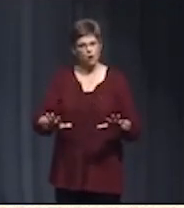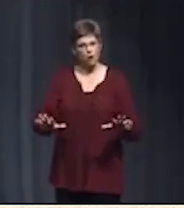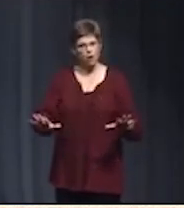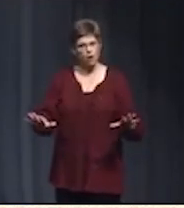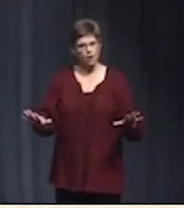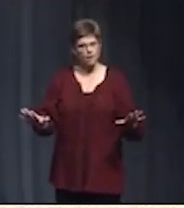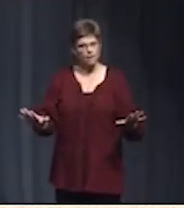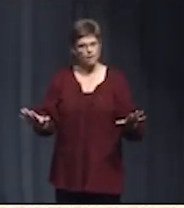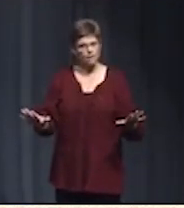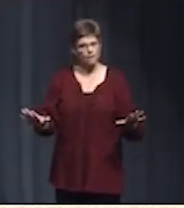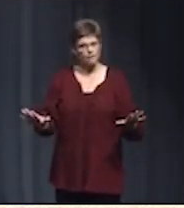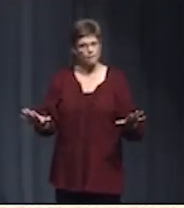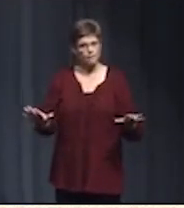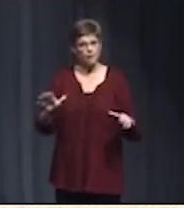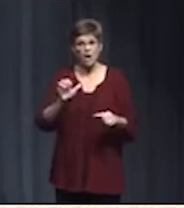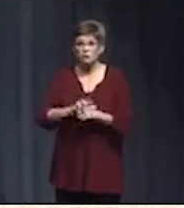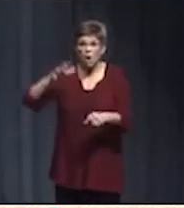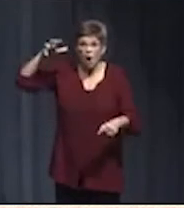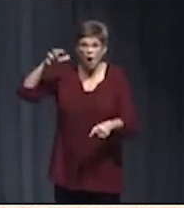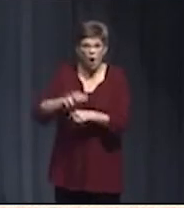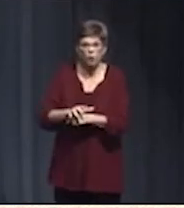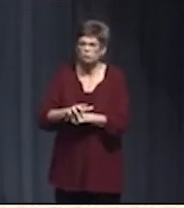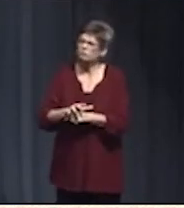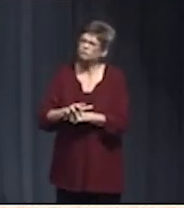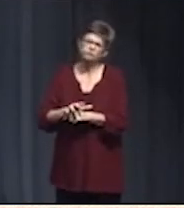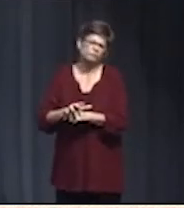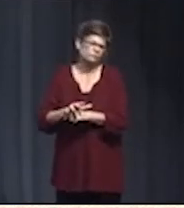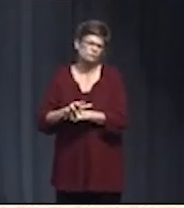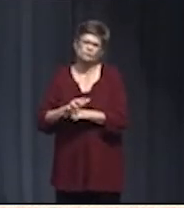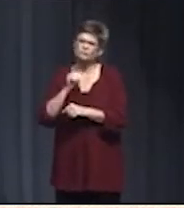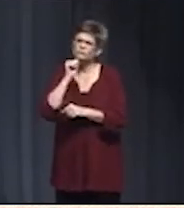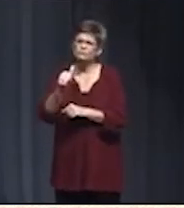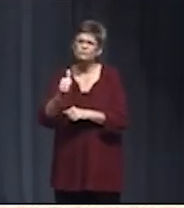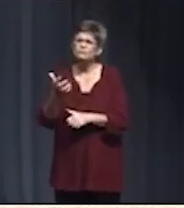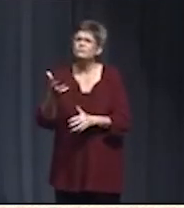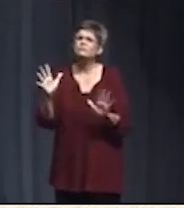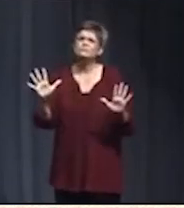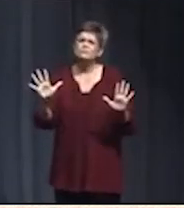Do not explode. Try not to be angry.